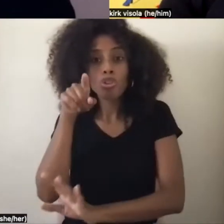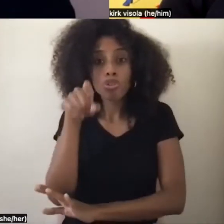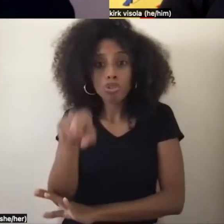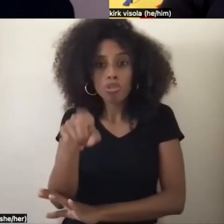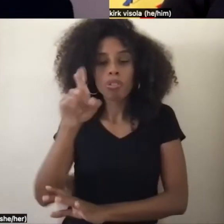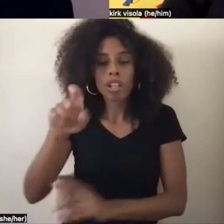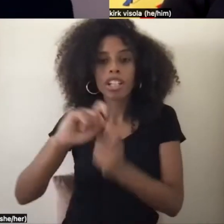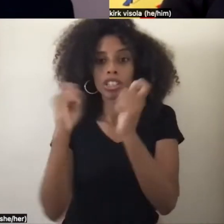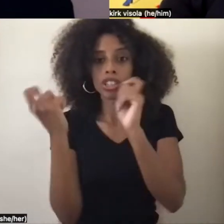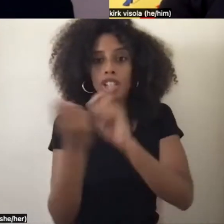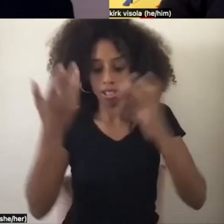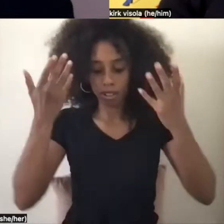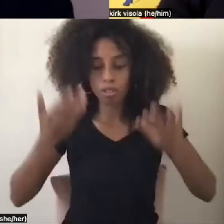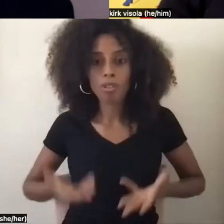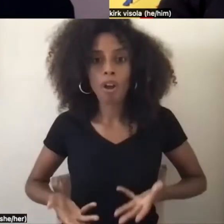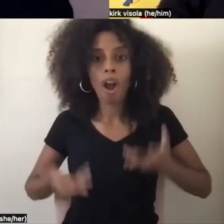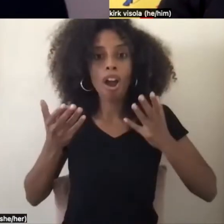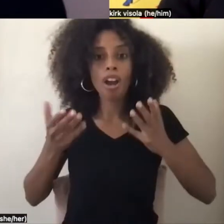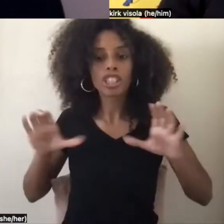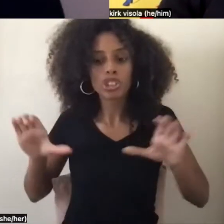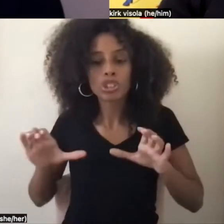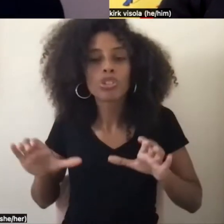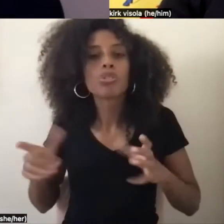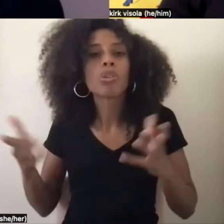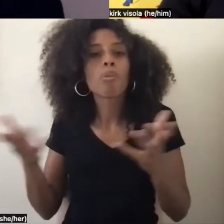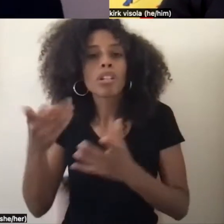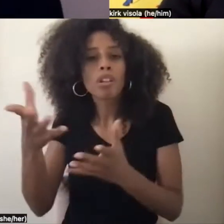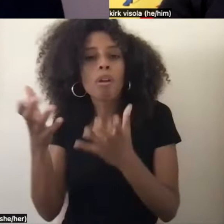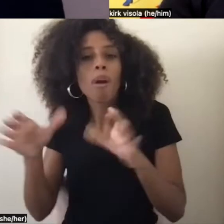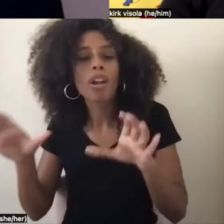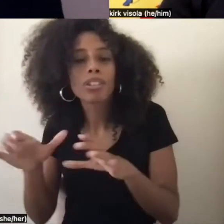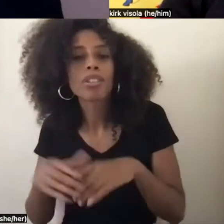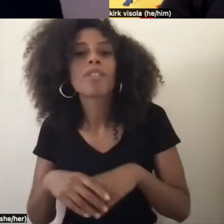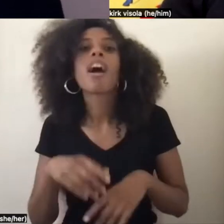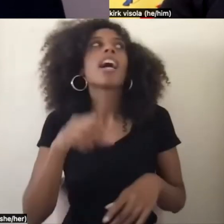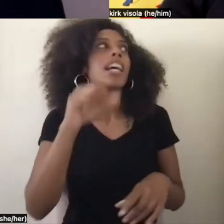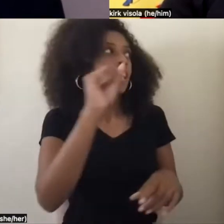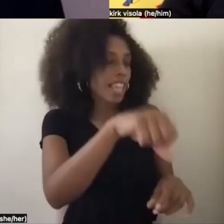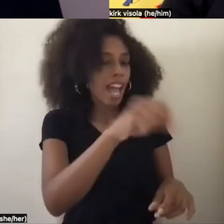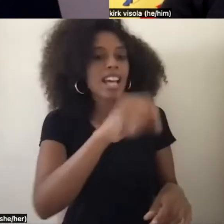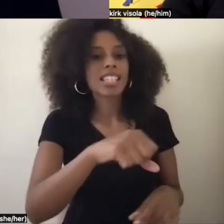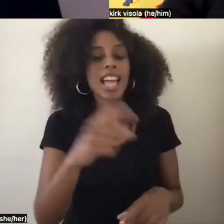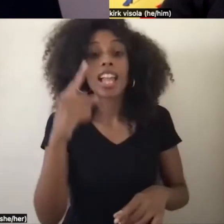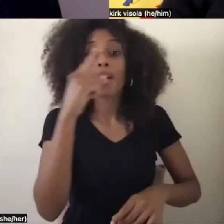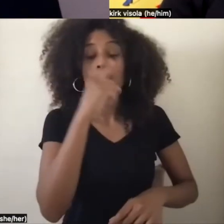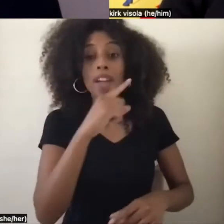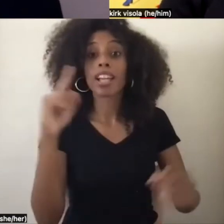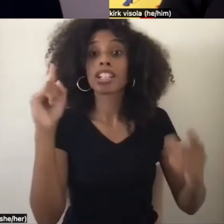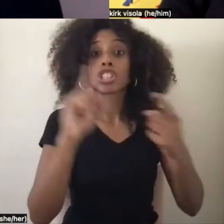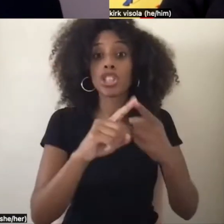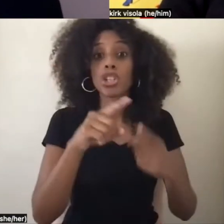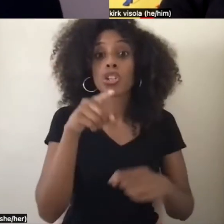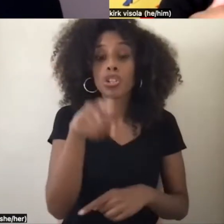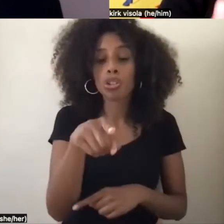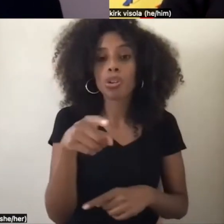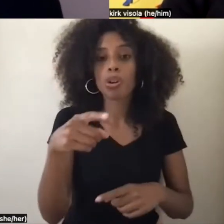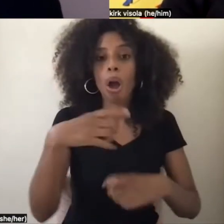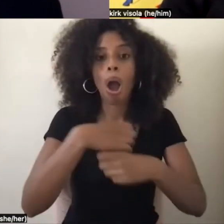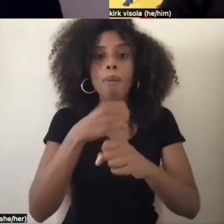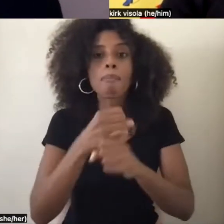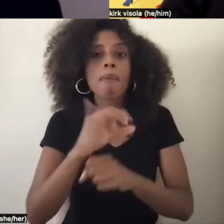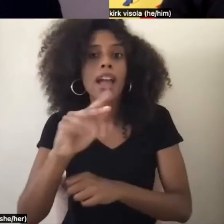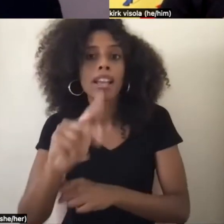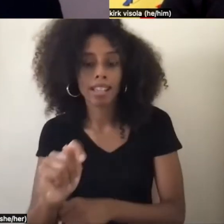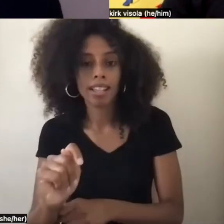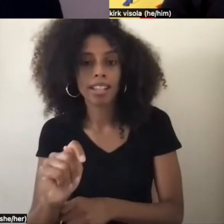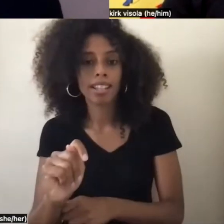Yes. Yes. And the fake it till you make it, I see that more as a skill set